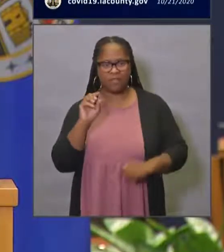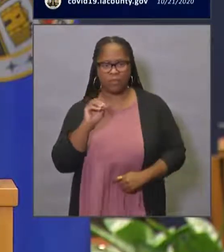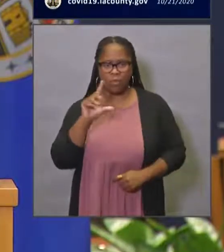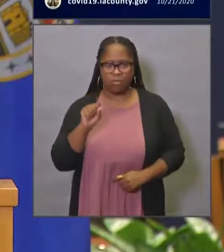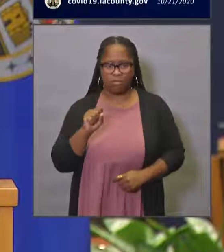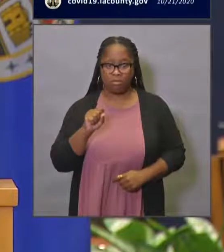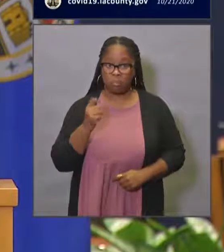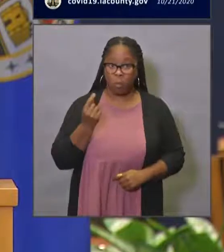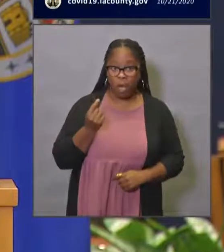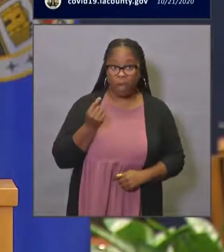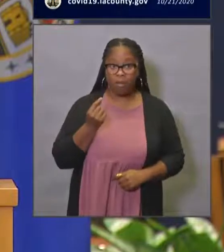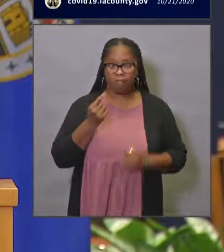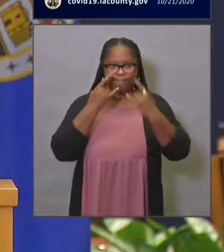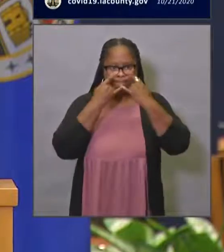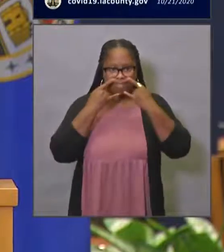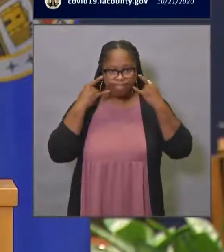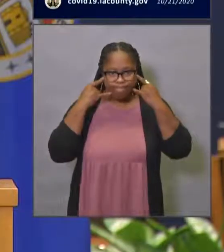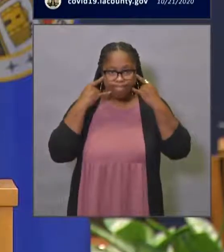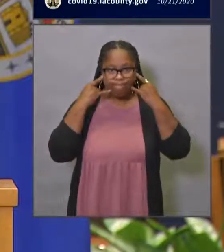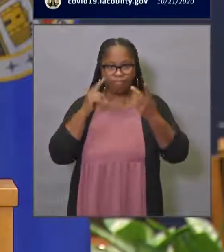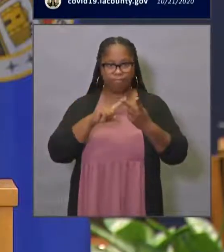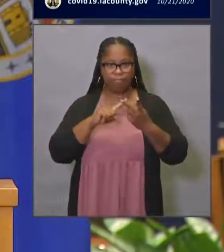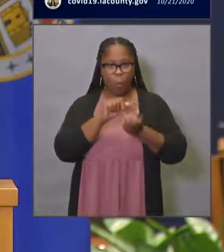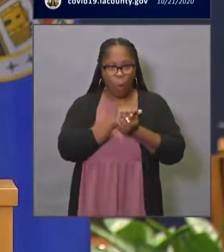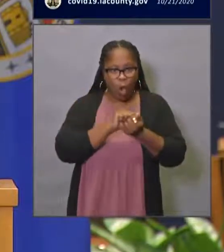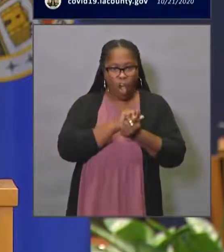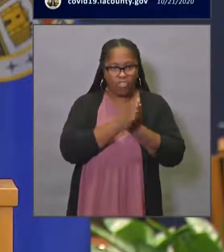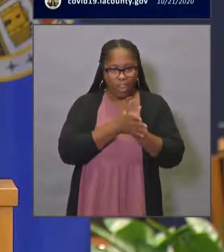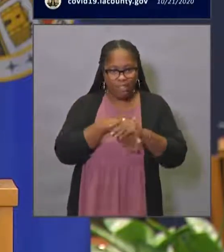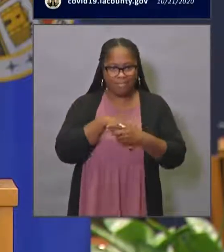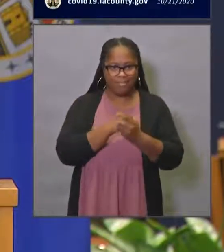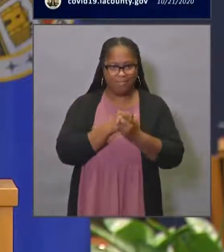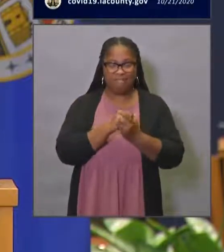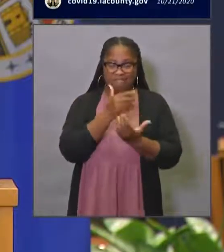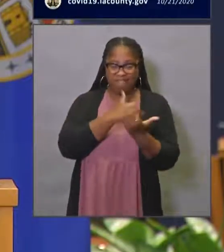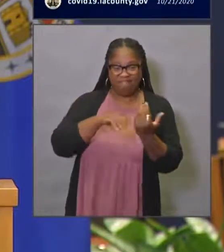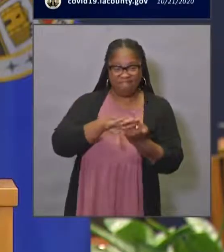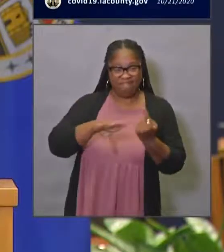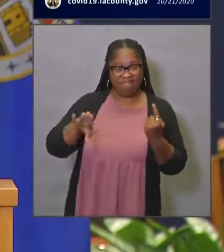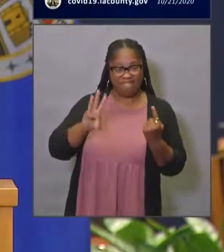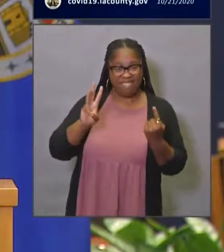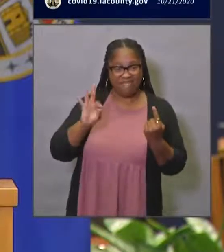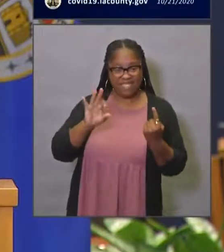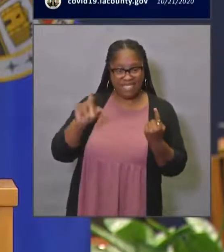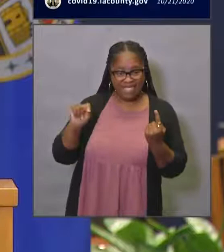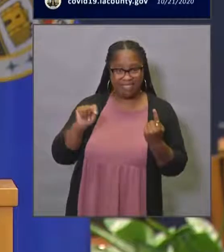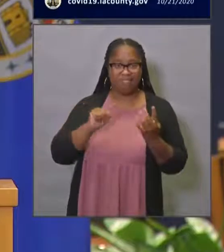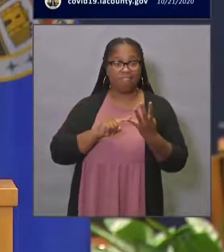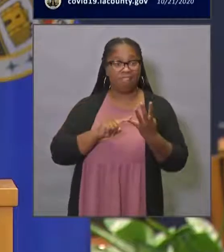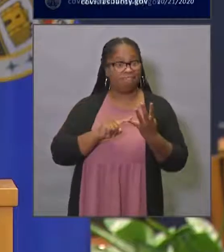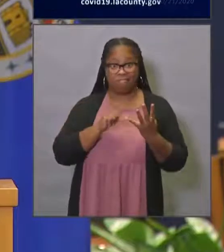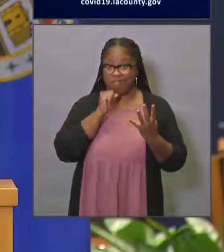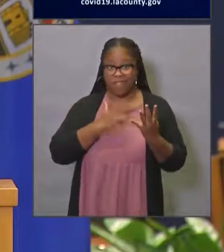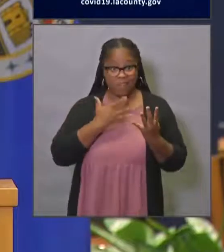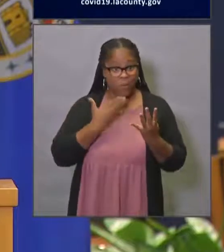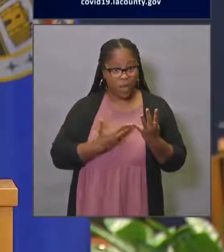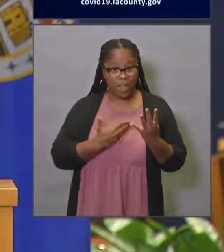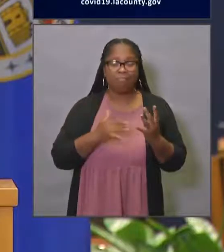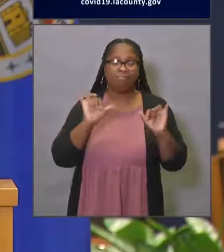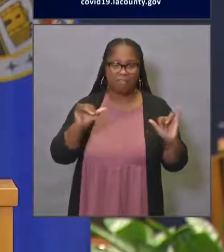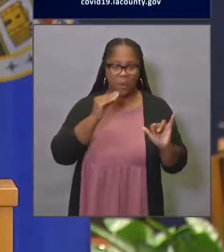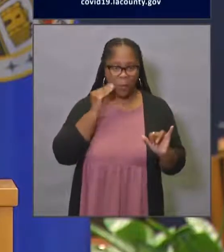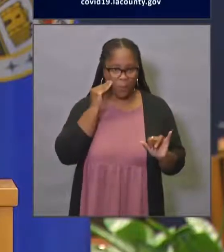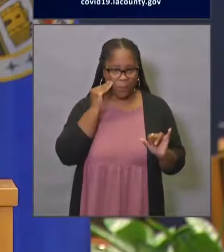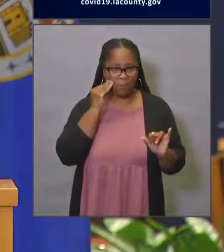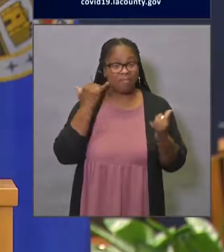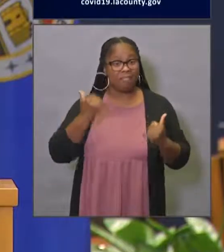mask, wash your hands, keep 6 feet apart, and stay home if you are not feeling well. With that, I would now like to invite up